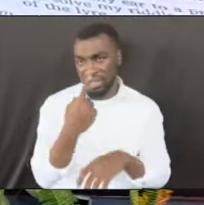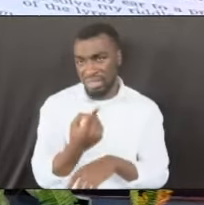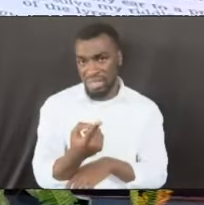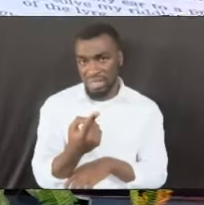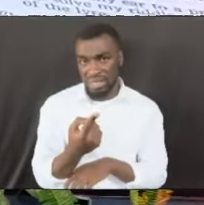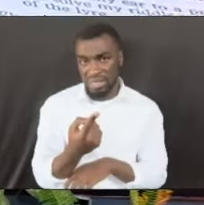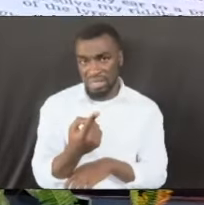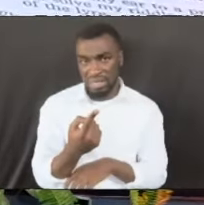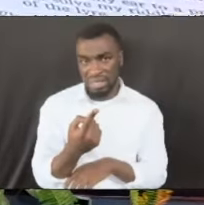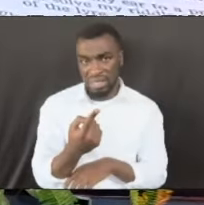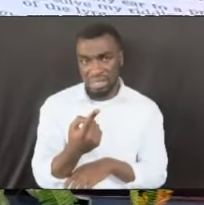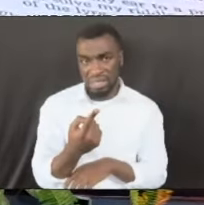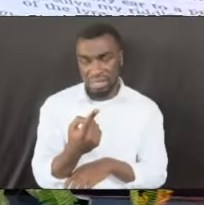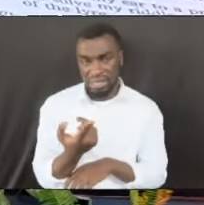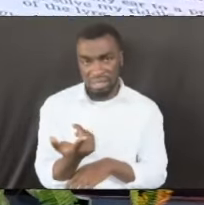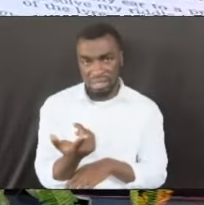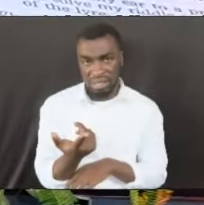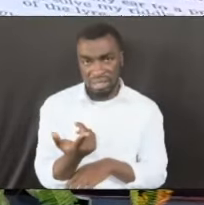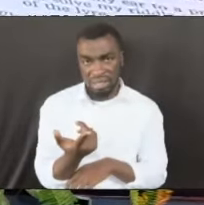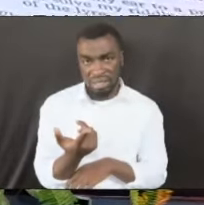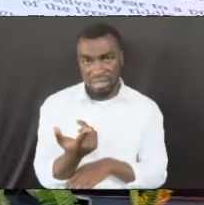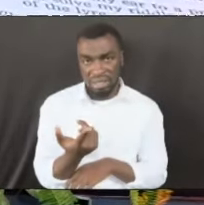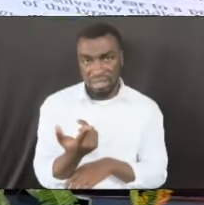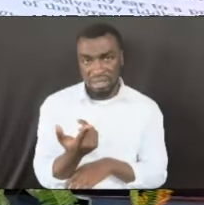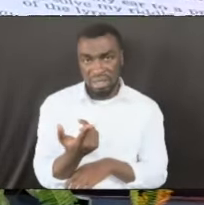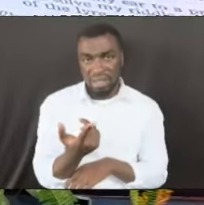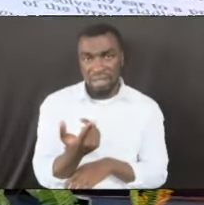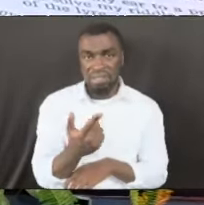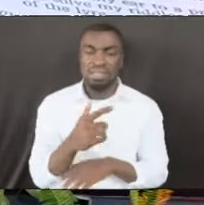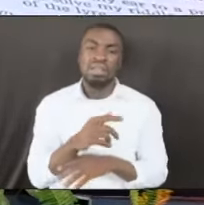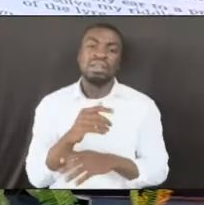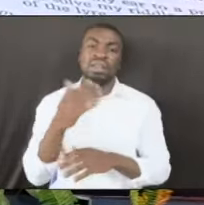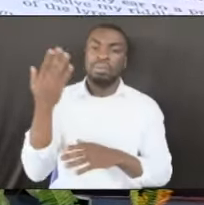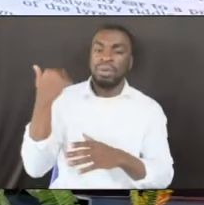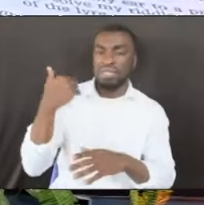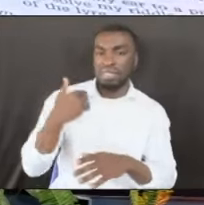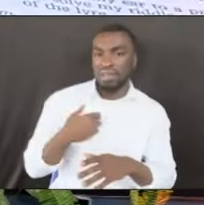Okay, he guesses husband. She already had a husband.